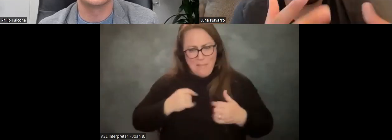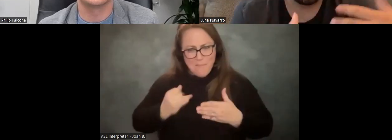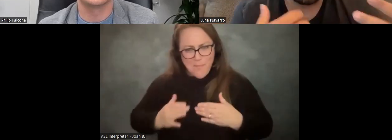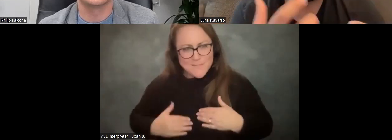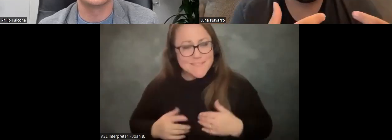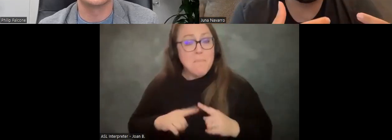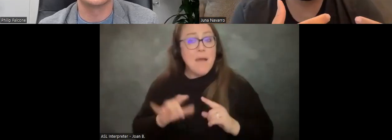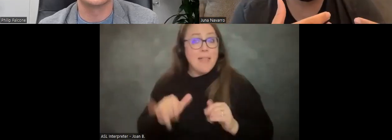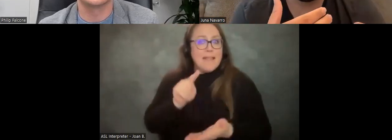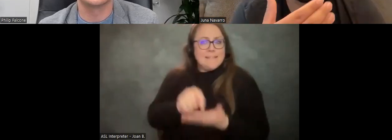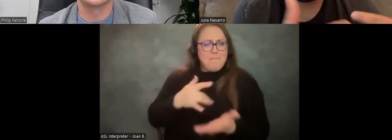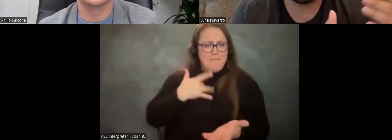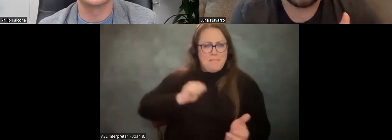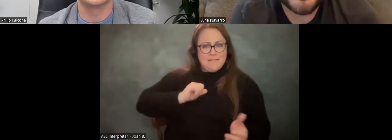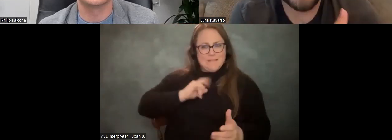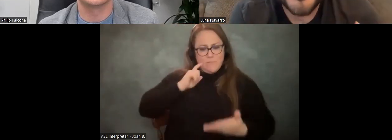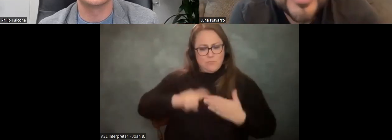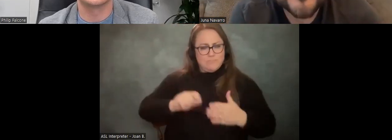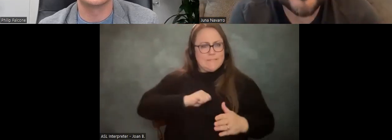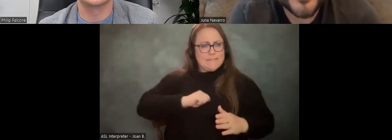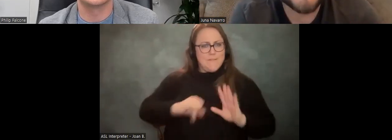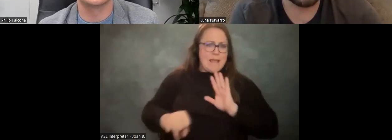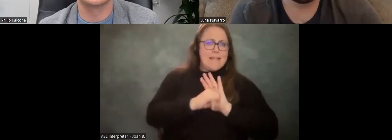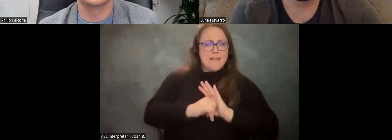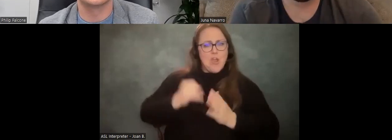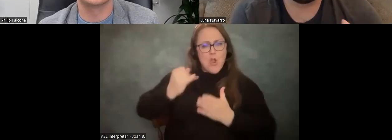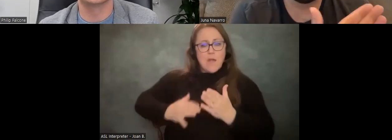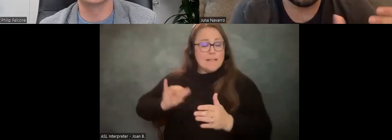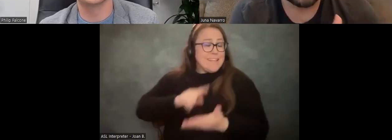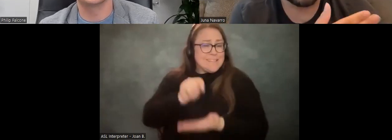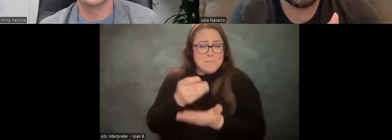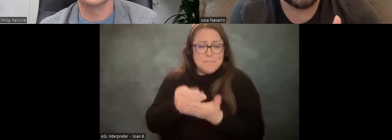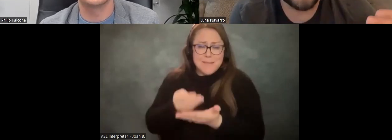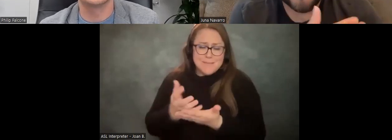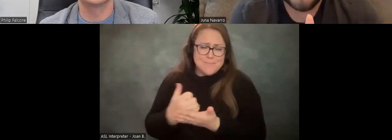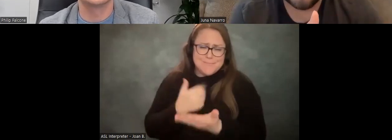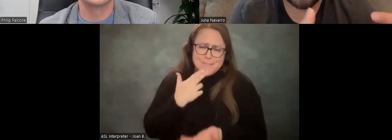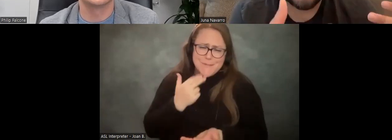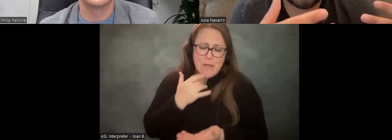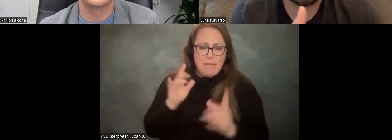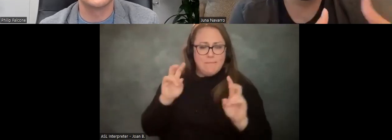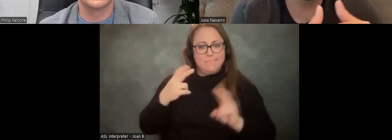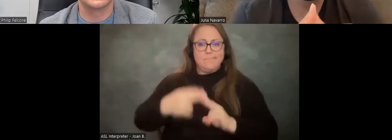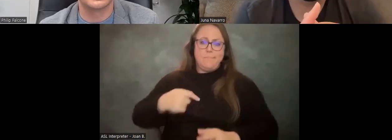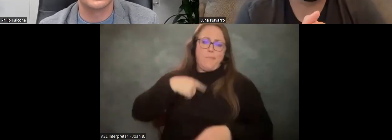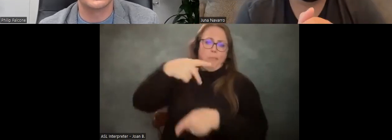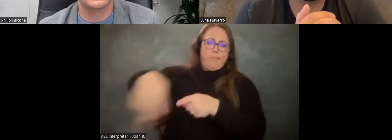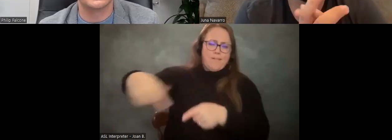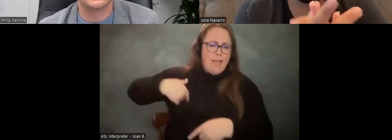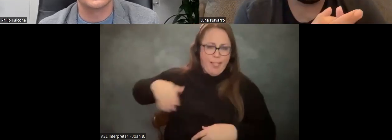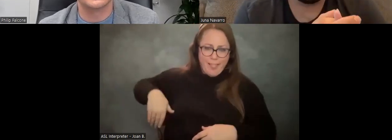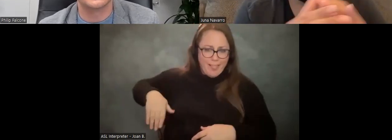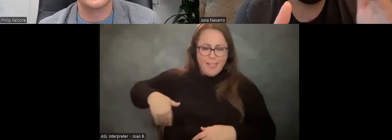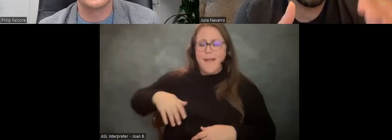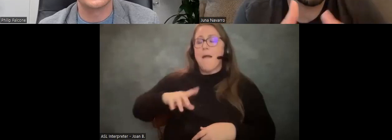to identify as an artist when I wasn't making much for being an artist. So I didn't really consider myself a professional artist yet. It wasn't